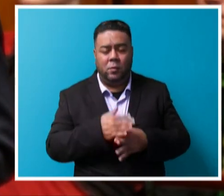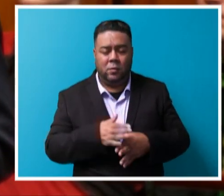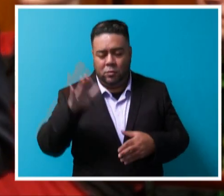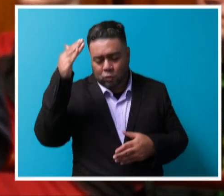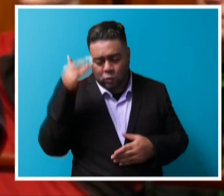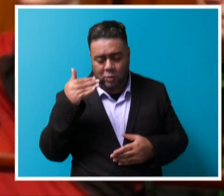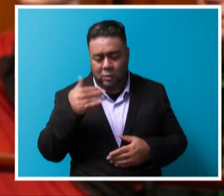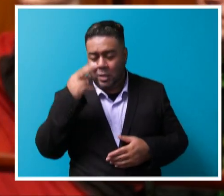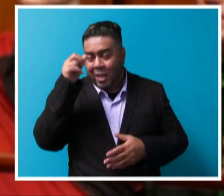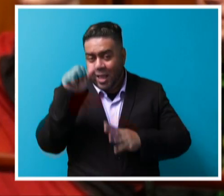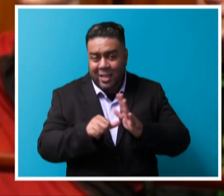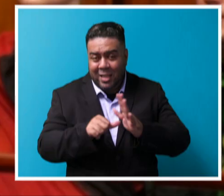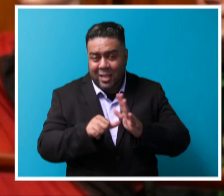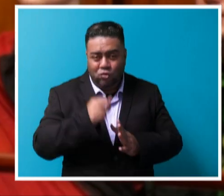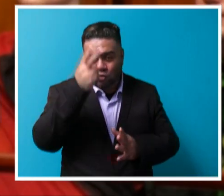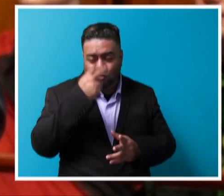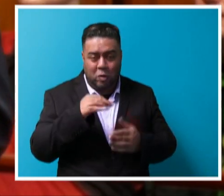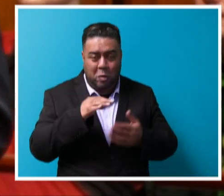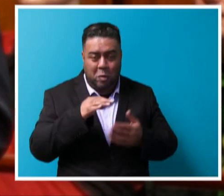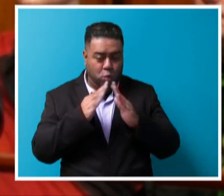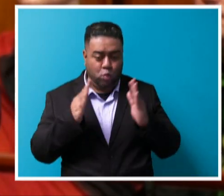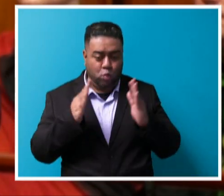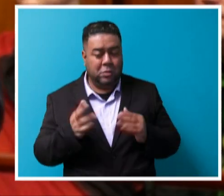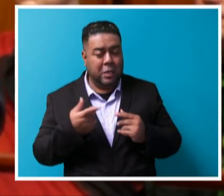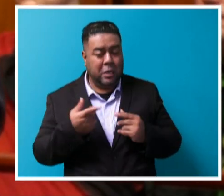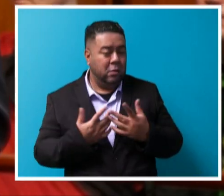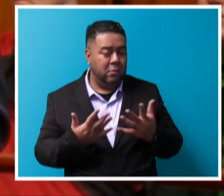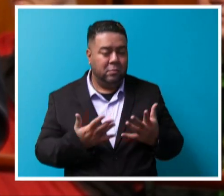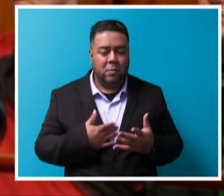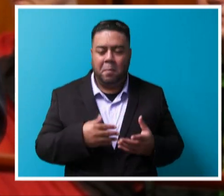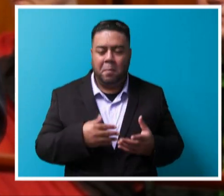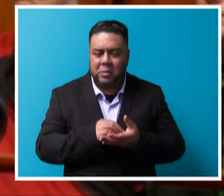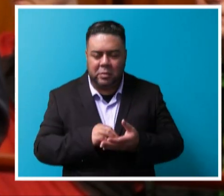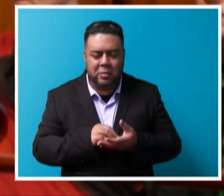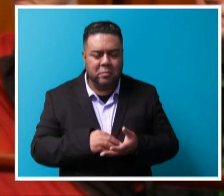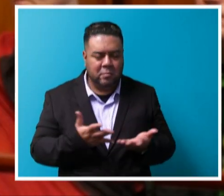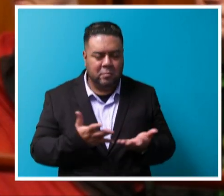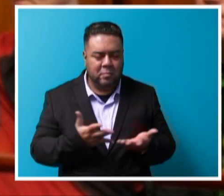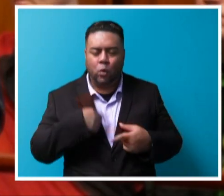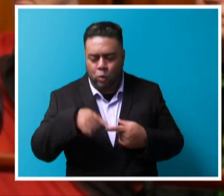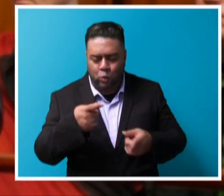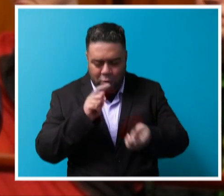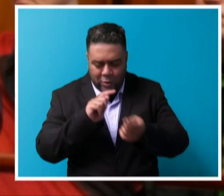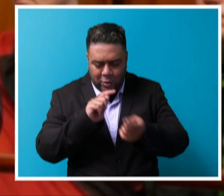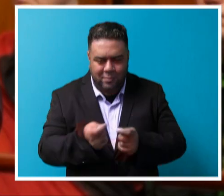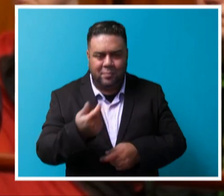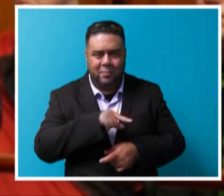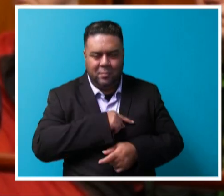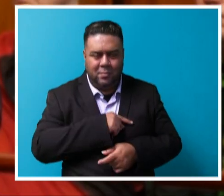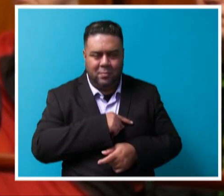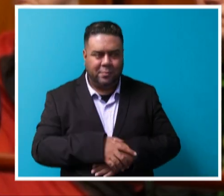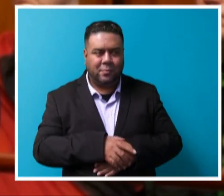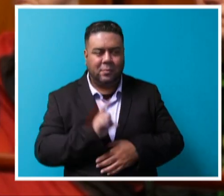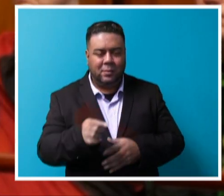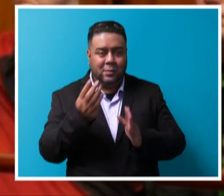aging infrastructure, and changing disease pattern will continue to test us. However, this budget provides a